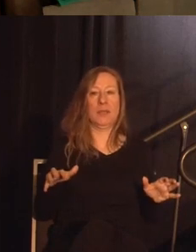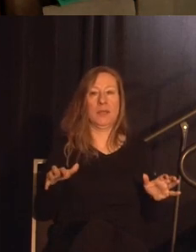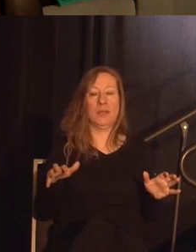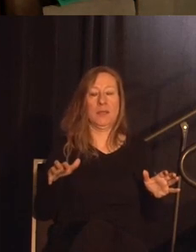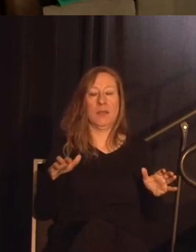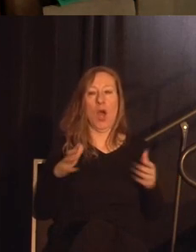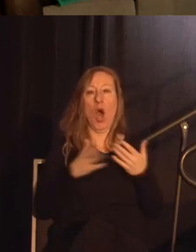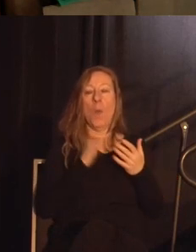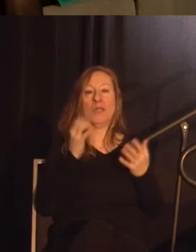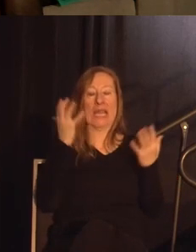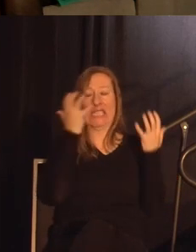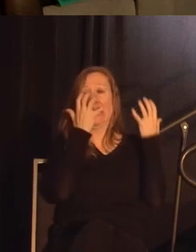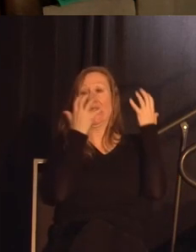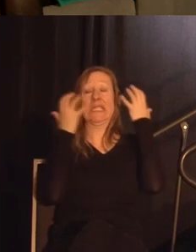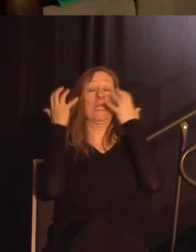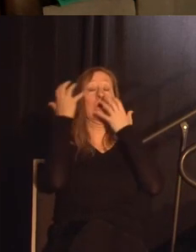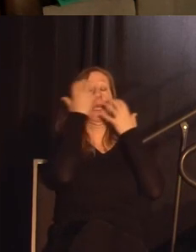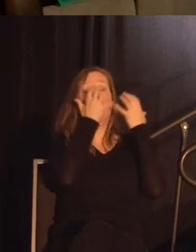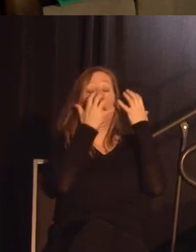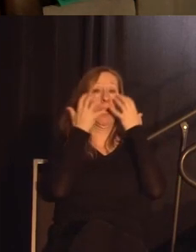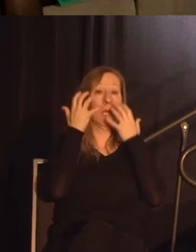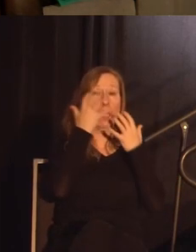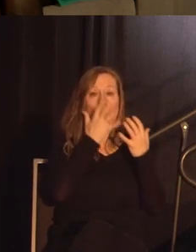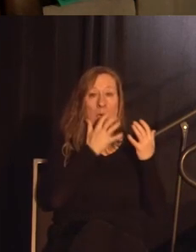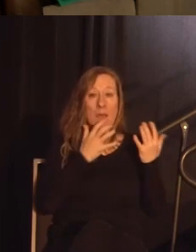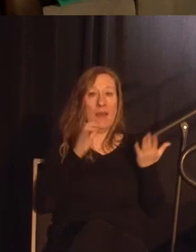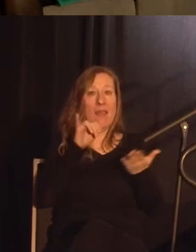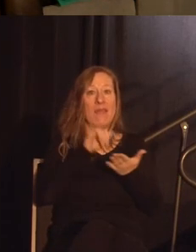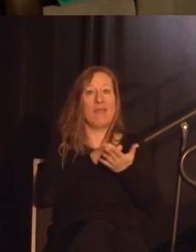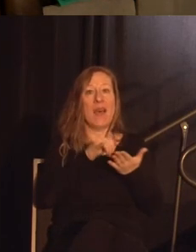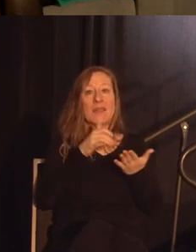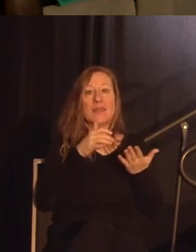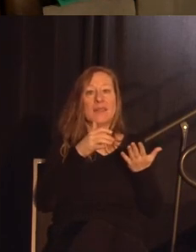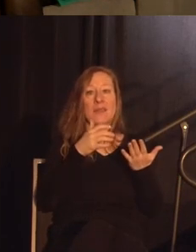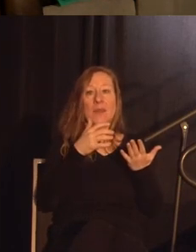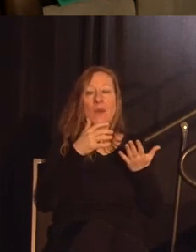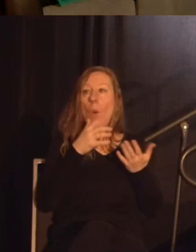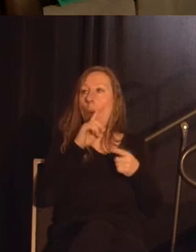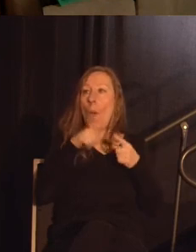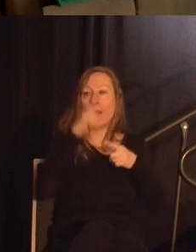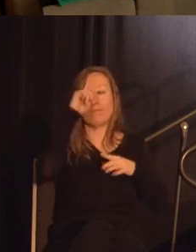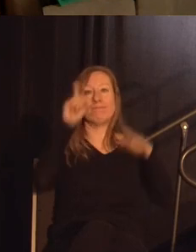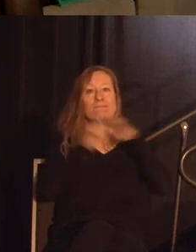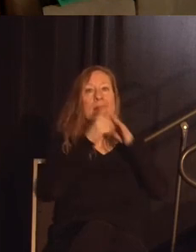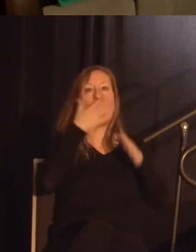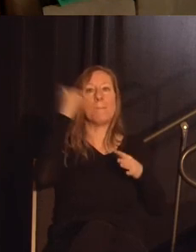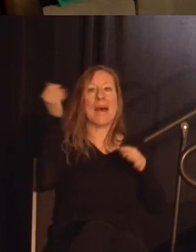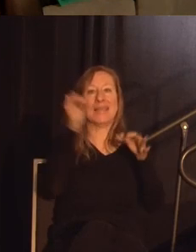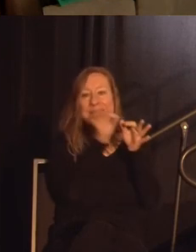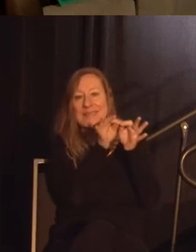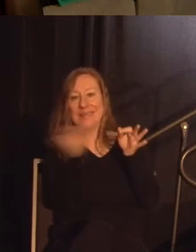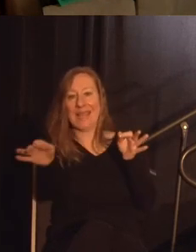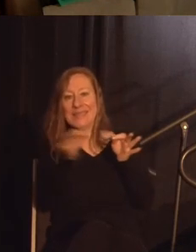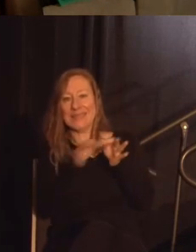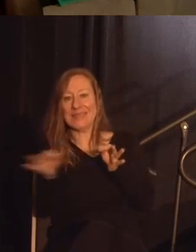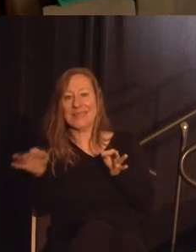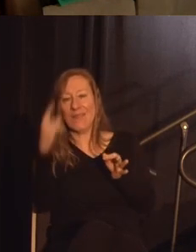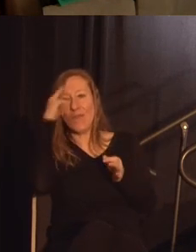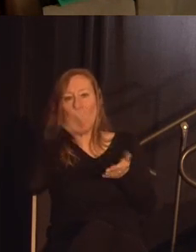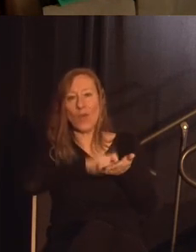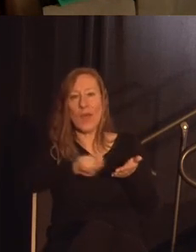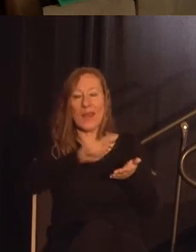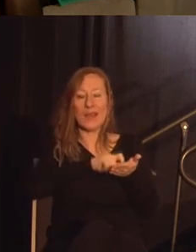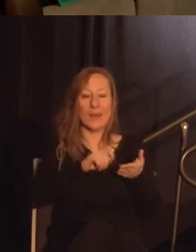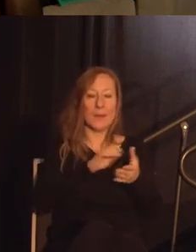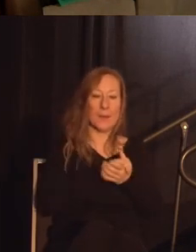dizzy and just, like, confused. And that's, like, one of the best, weirdest lines come to me. Even when I don't have,